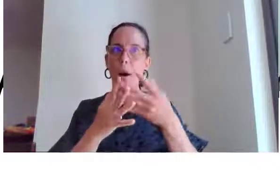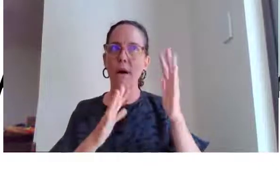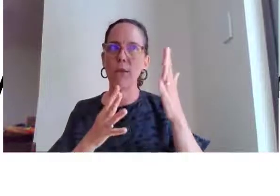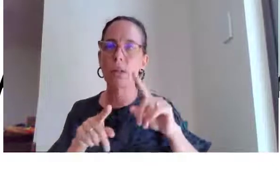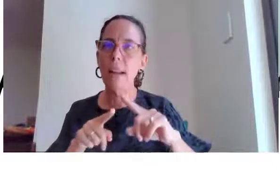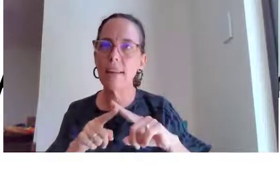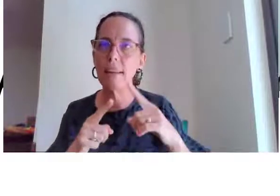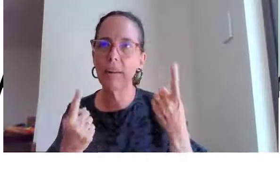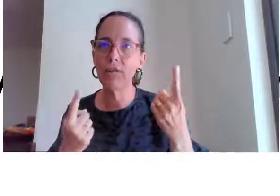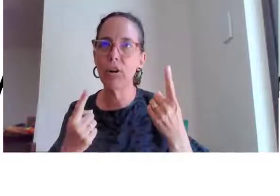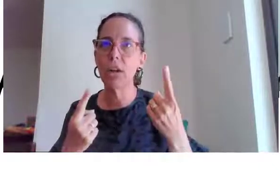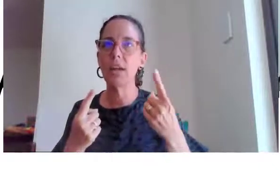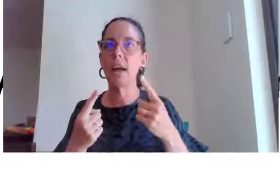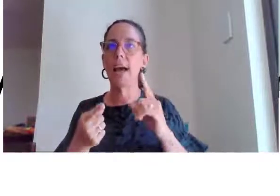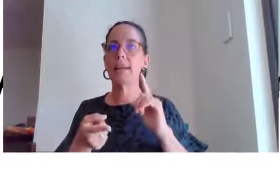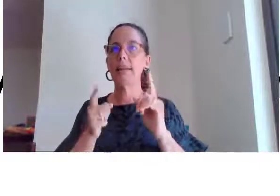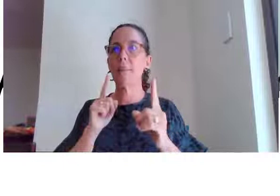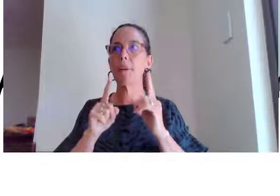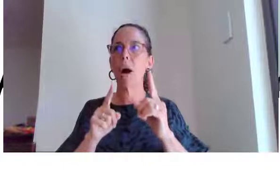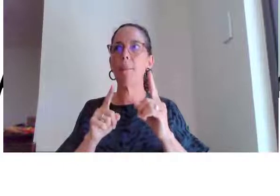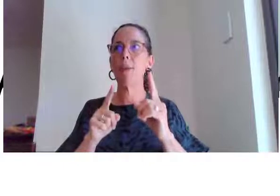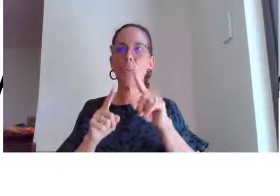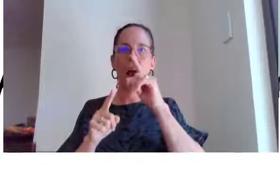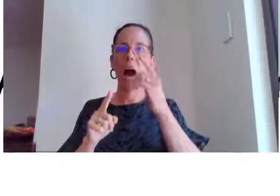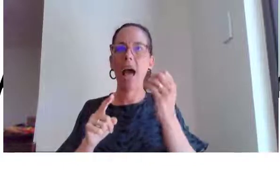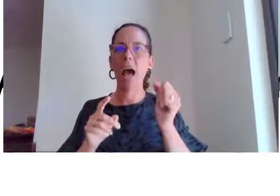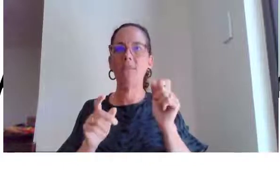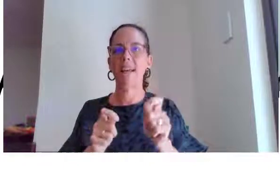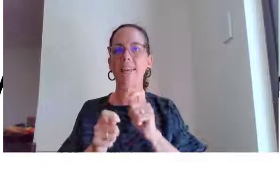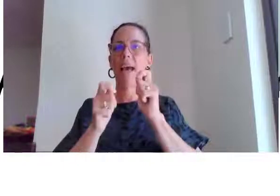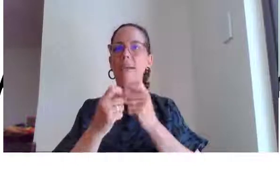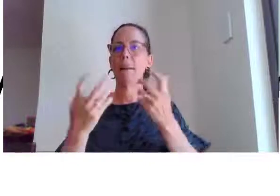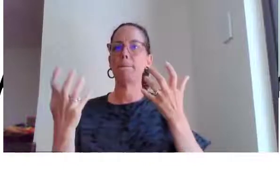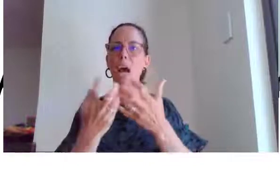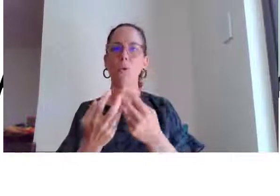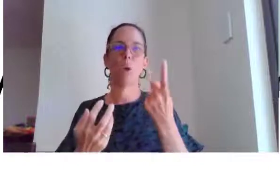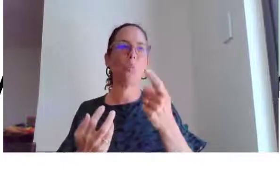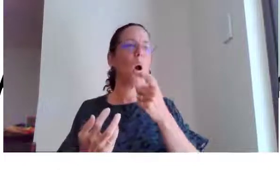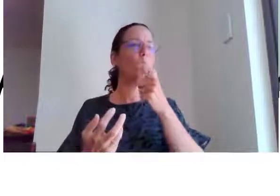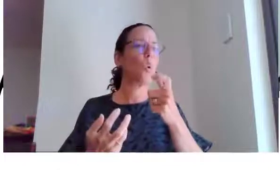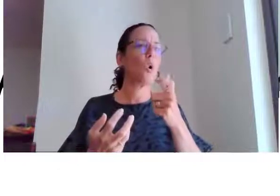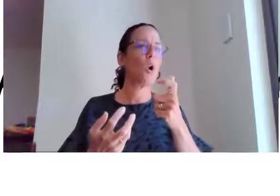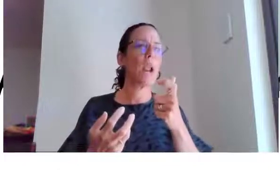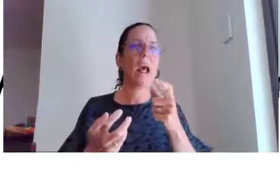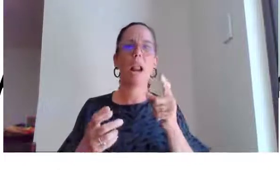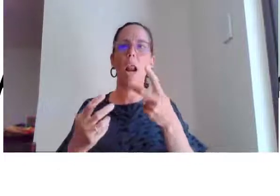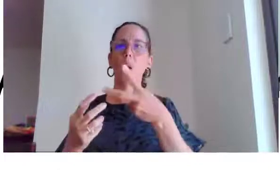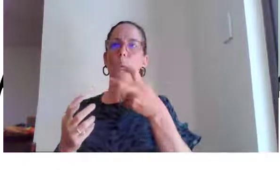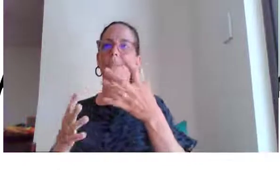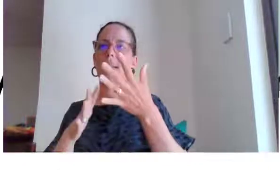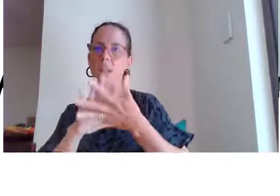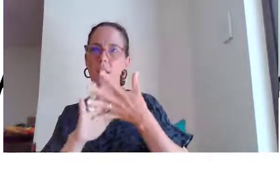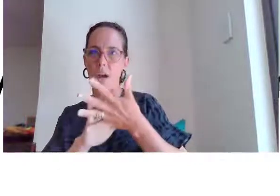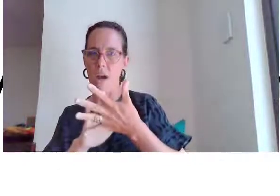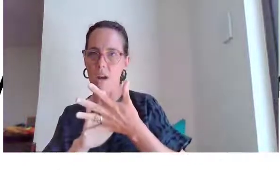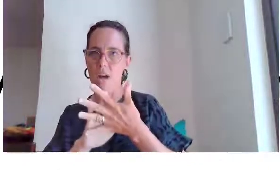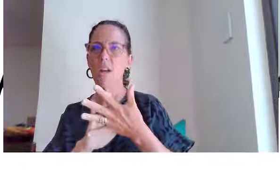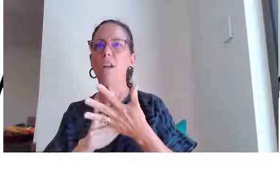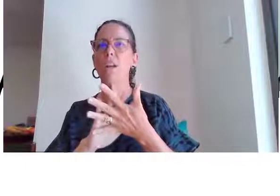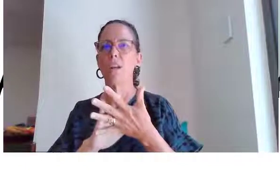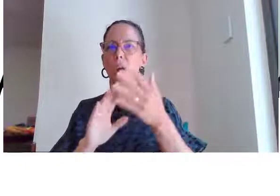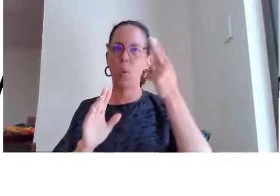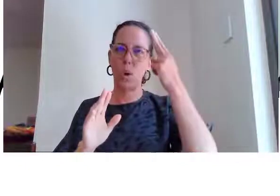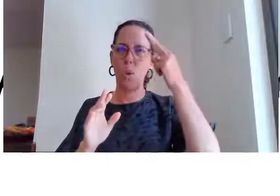well into Auslan. Like the grammar of Auslan is different to English. So sometimes it's impossible to have an exact word match